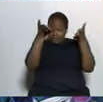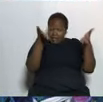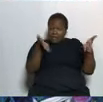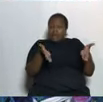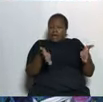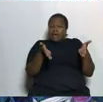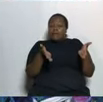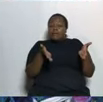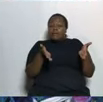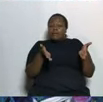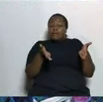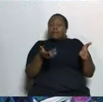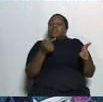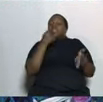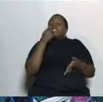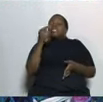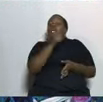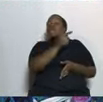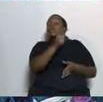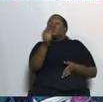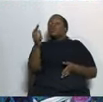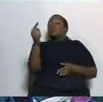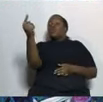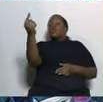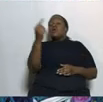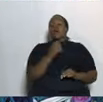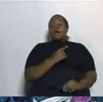here, saying to you, come.